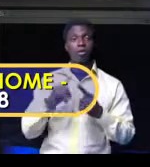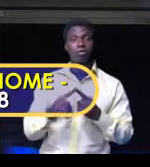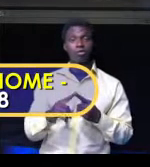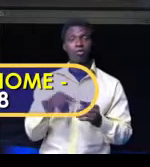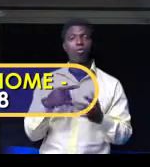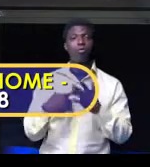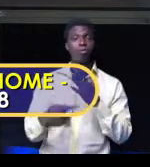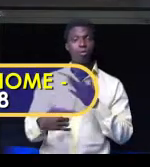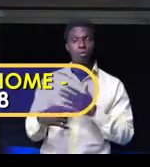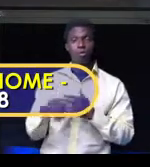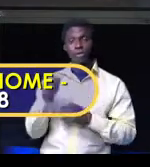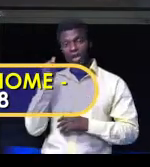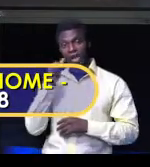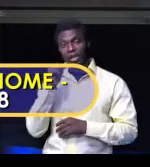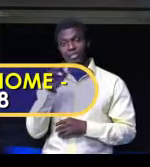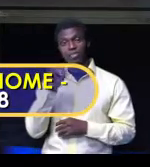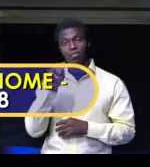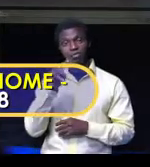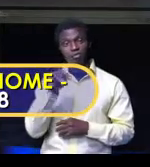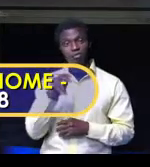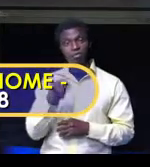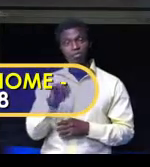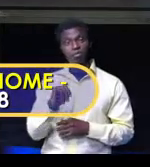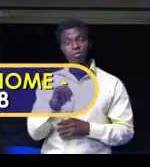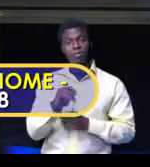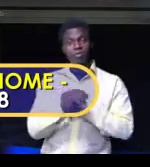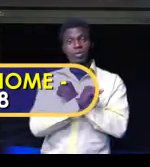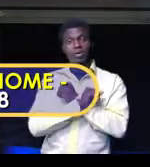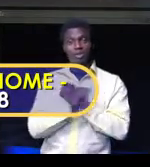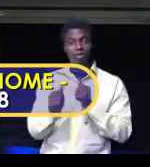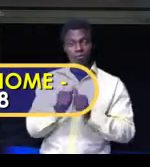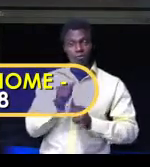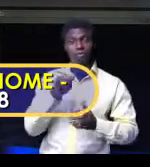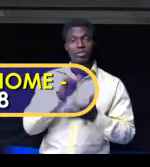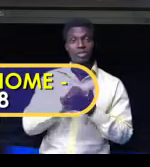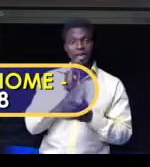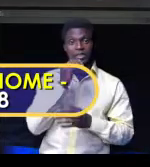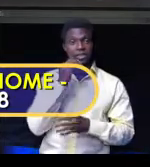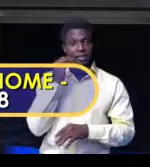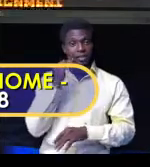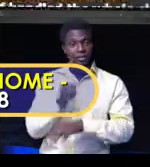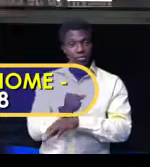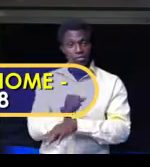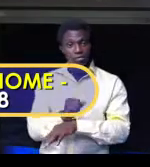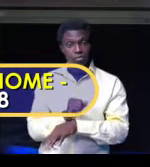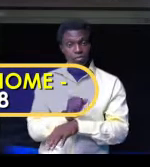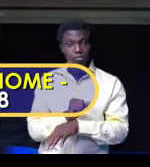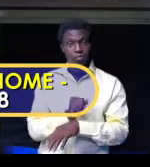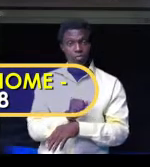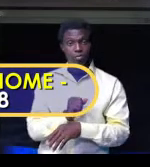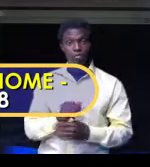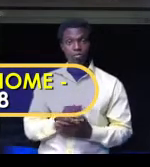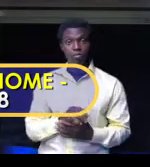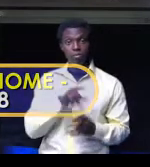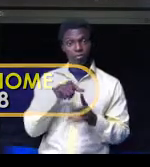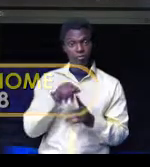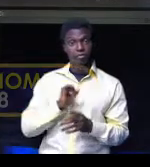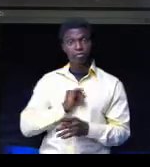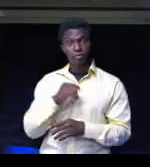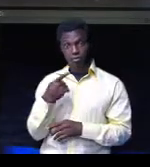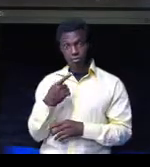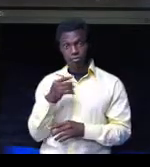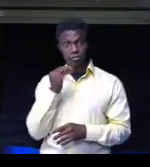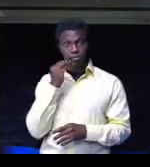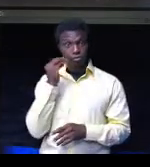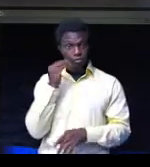Now to what Auntie Fumi loves most, and that is assignment. That is, when I